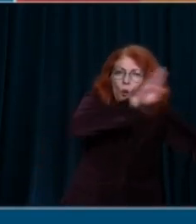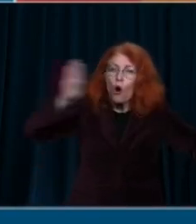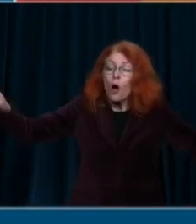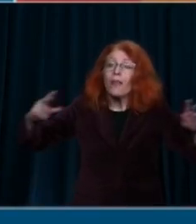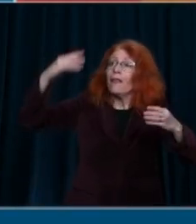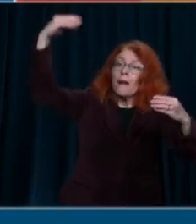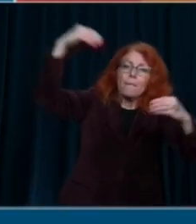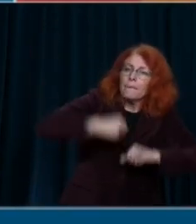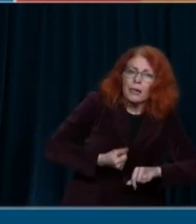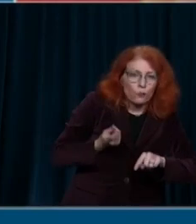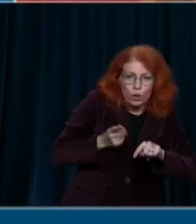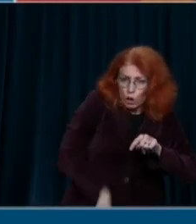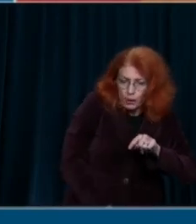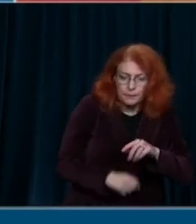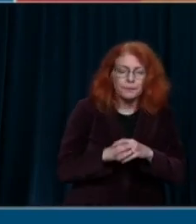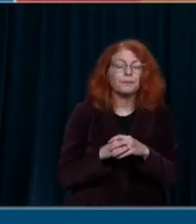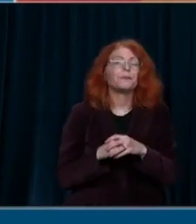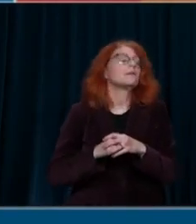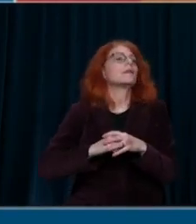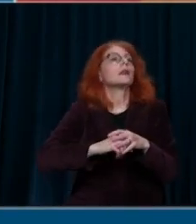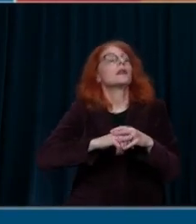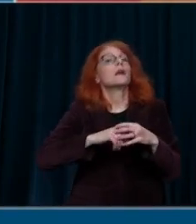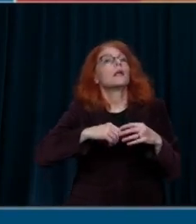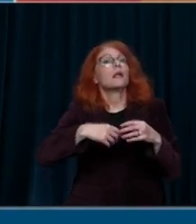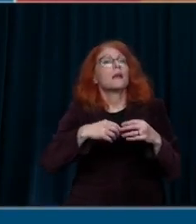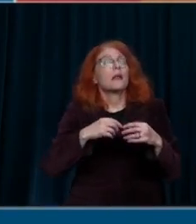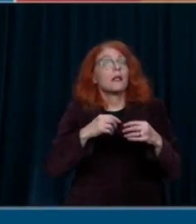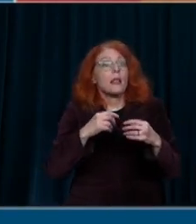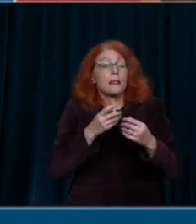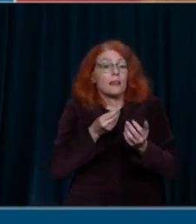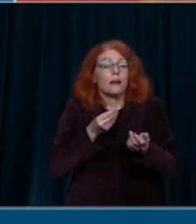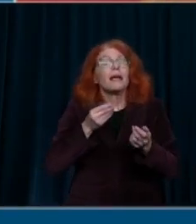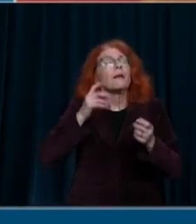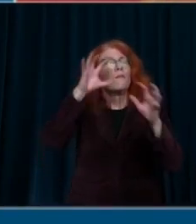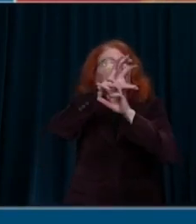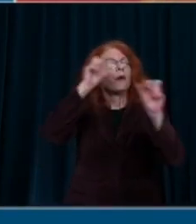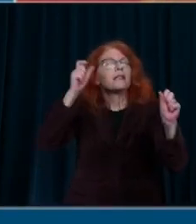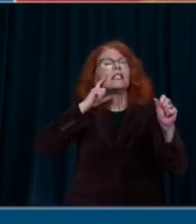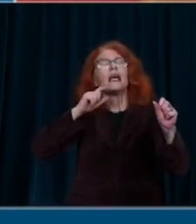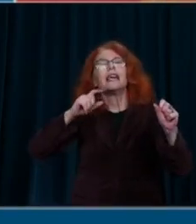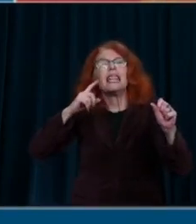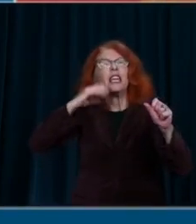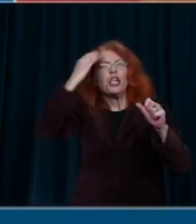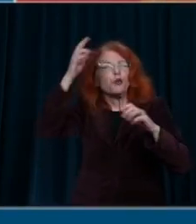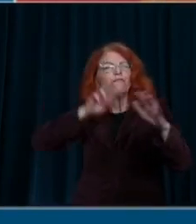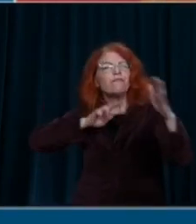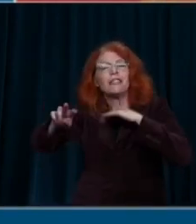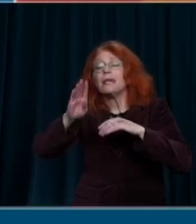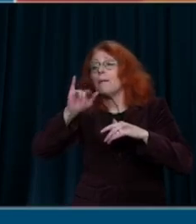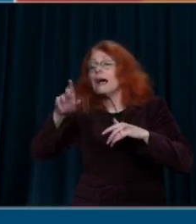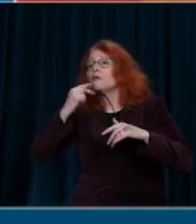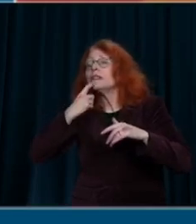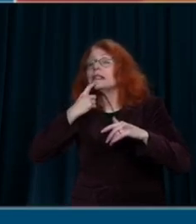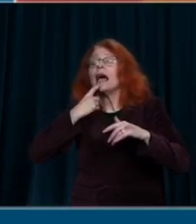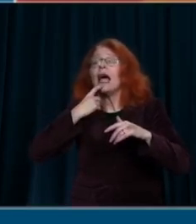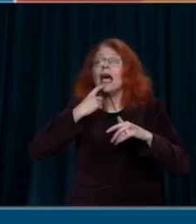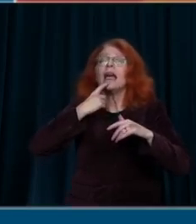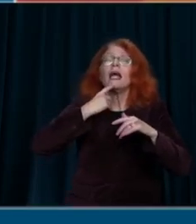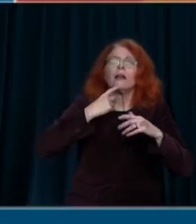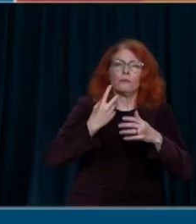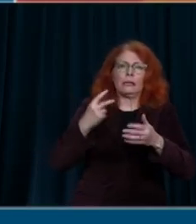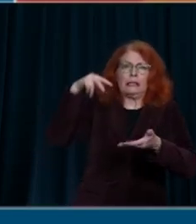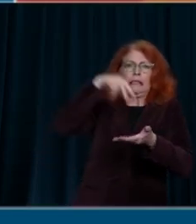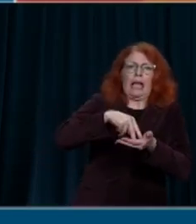funding for it. And President Donald Trump must have saw this day coming, that Biden would stand up and say, come to the border, and those people have come in here,